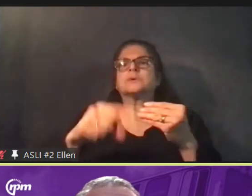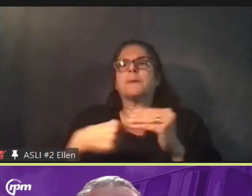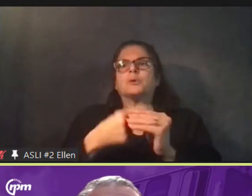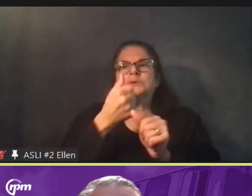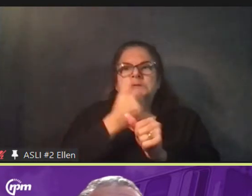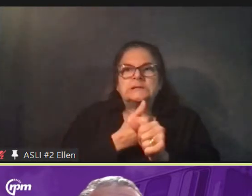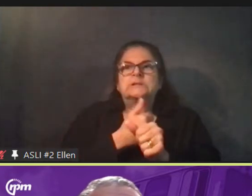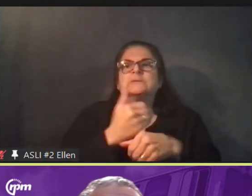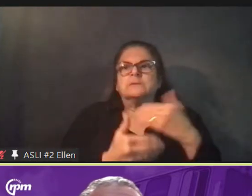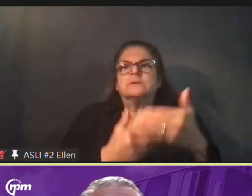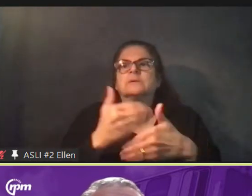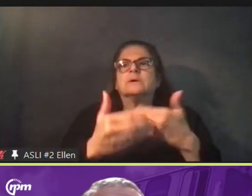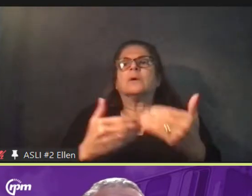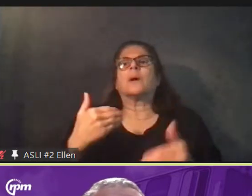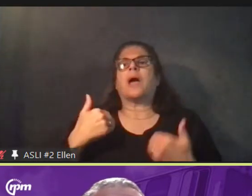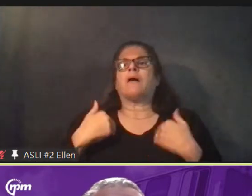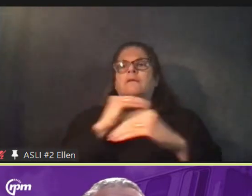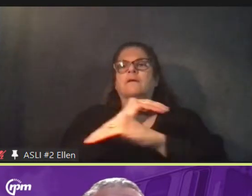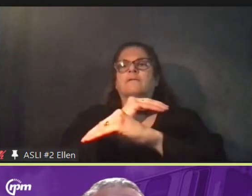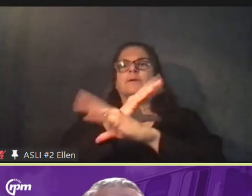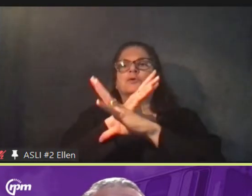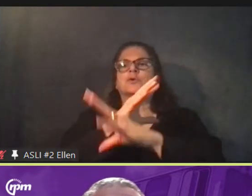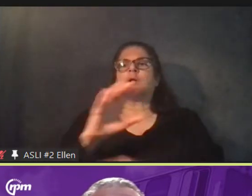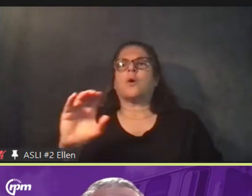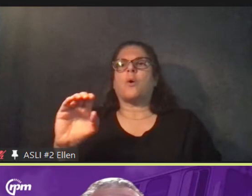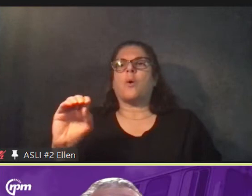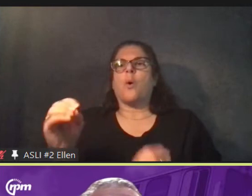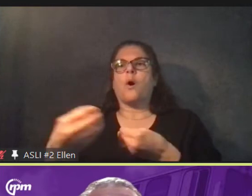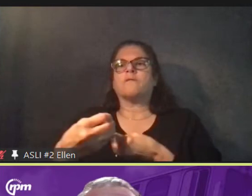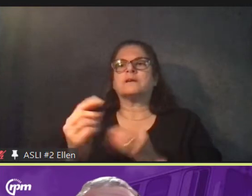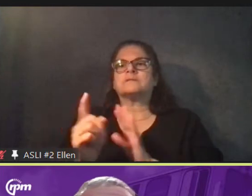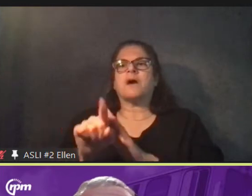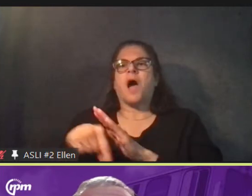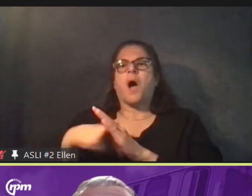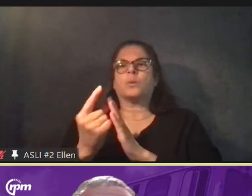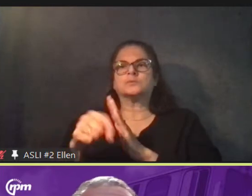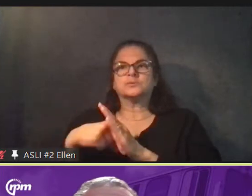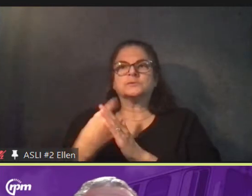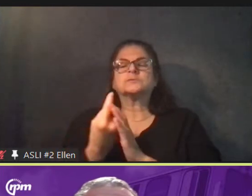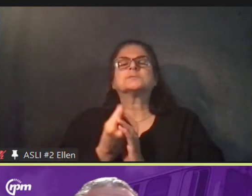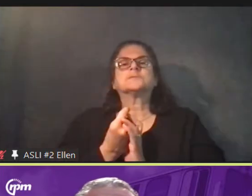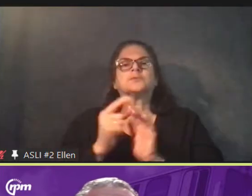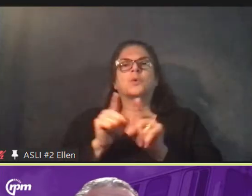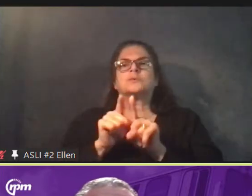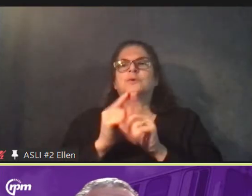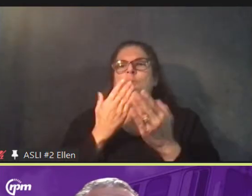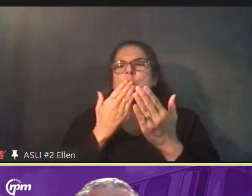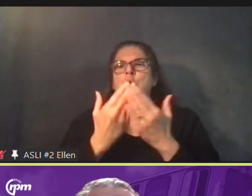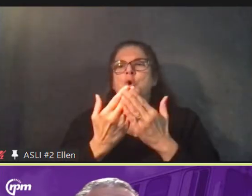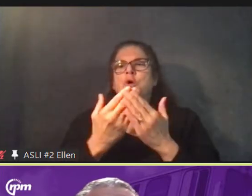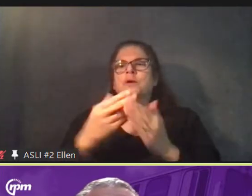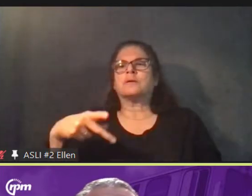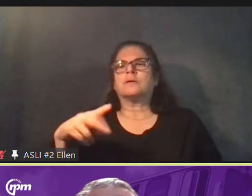have virtual office hours, and we had some good press around the